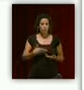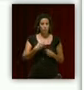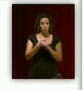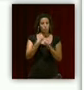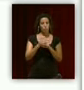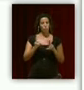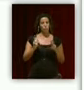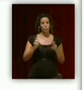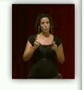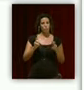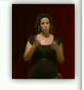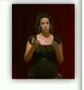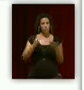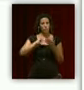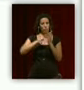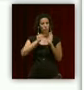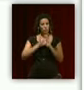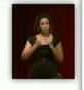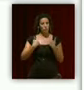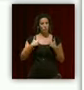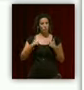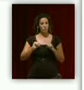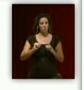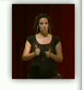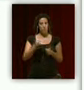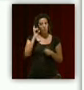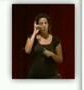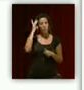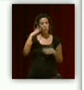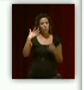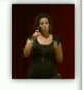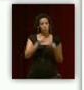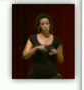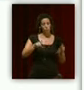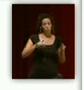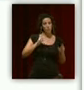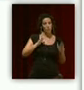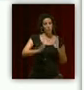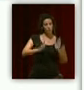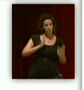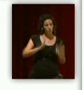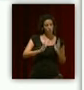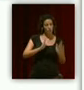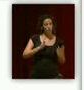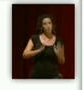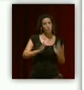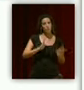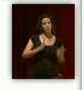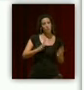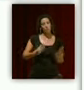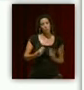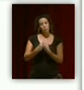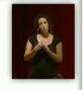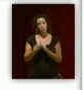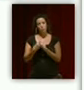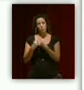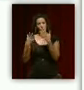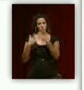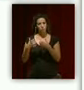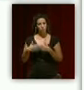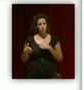make something which is even more robust. We are undertaking a new project right now. We're starting off, and our idea is to